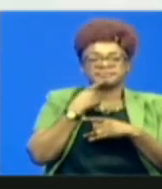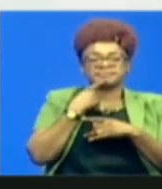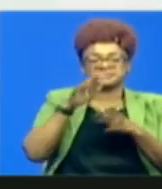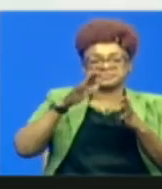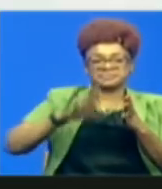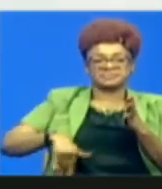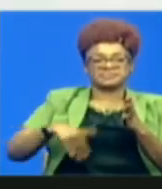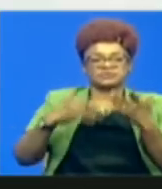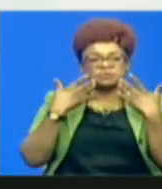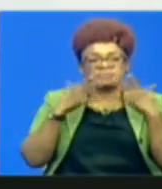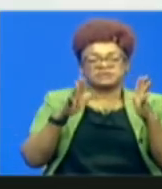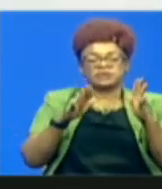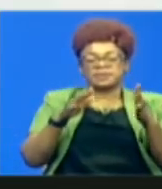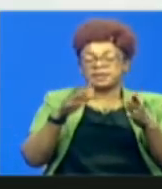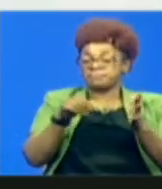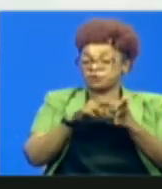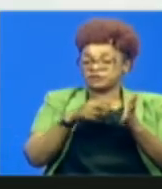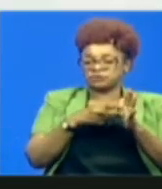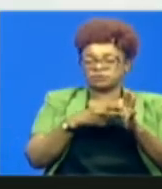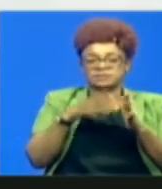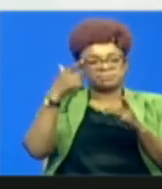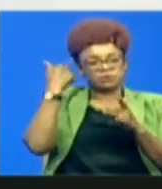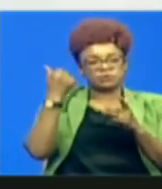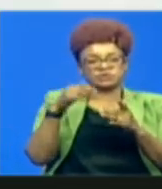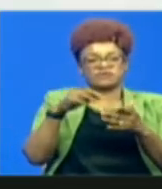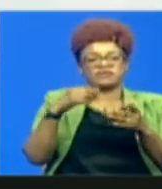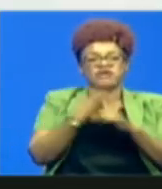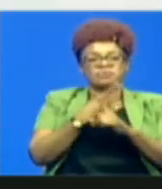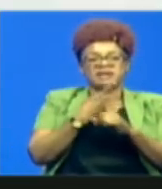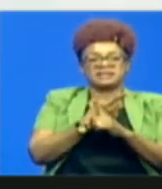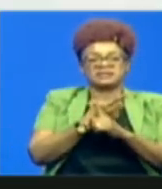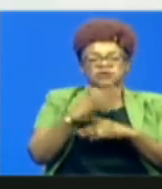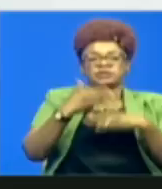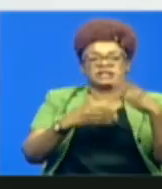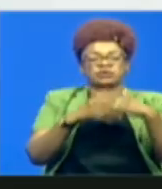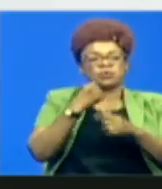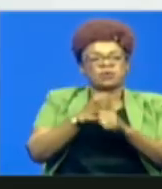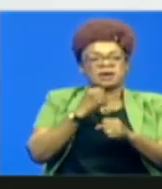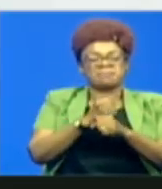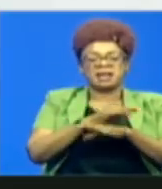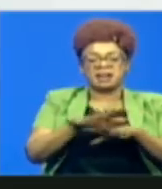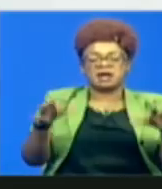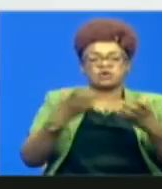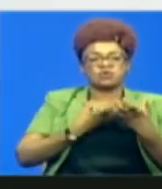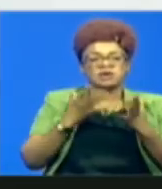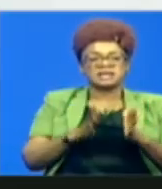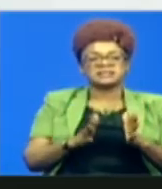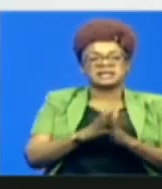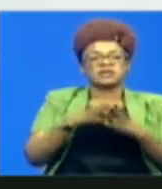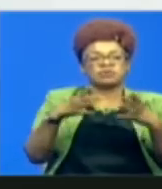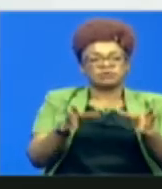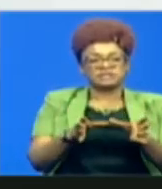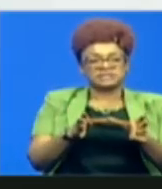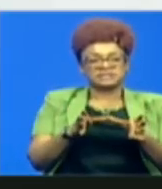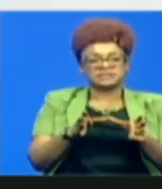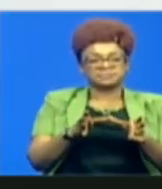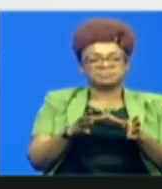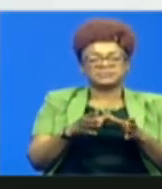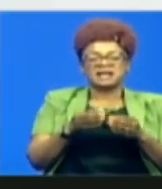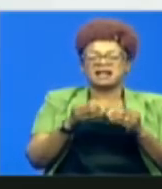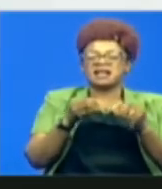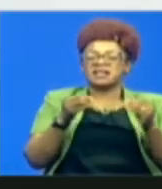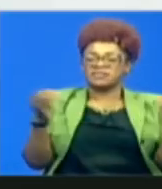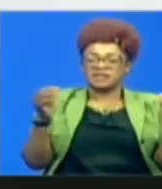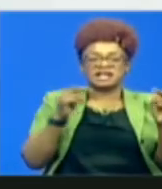completion of the project was due to numerous stoppage of construction works by landowners and communities, lengthy negotiations